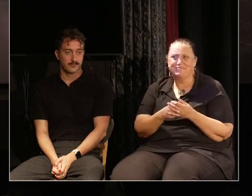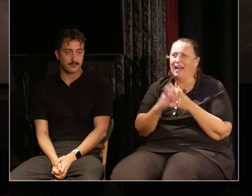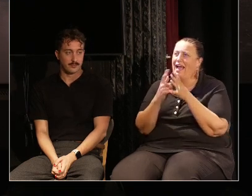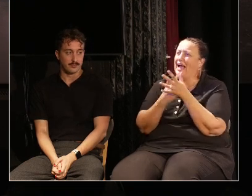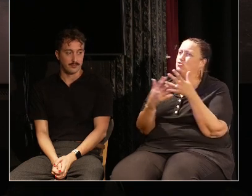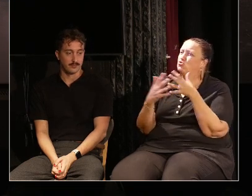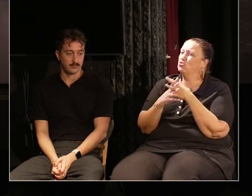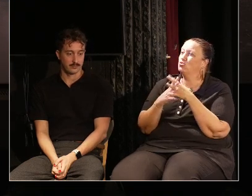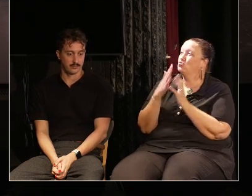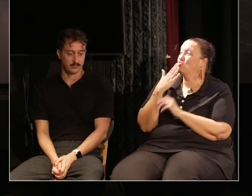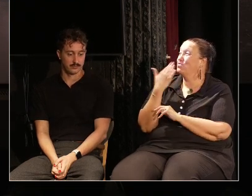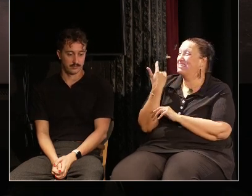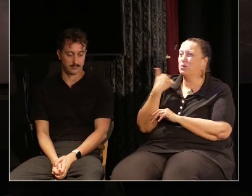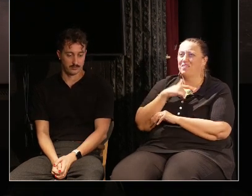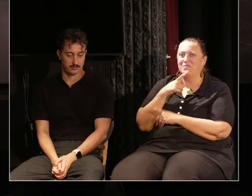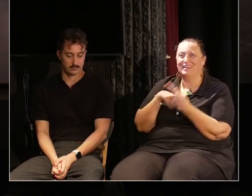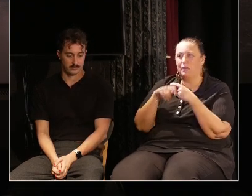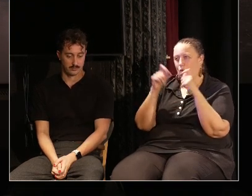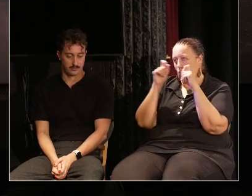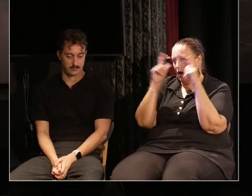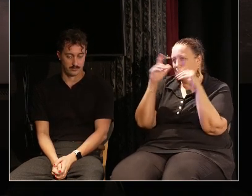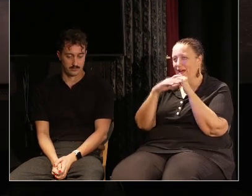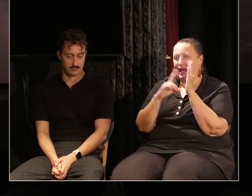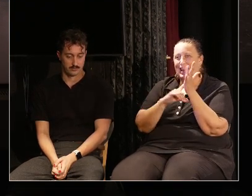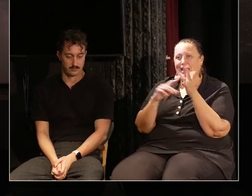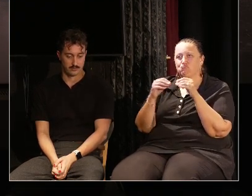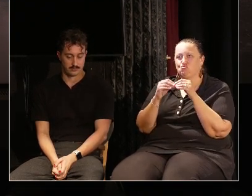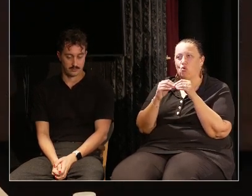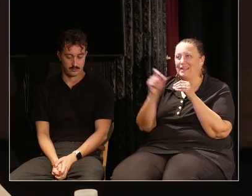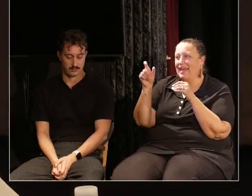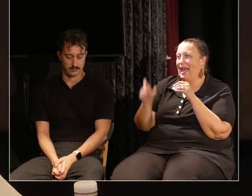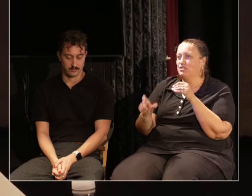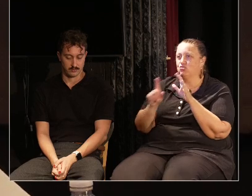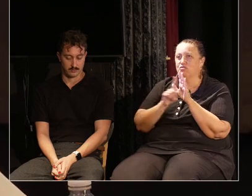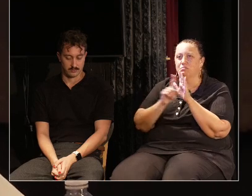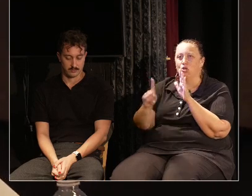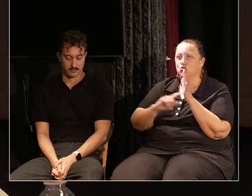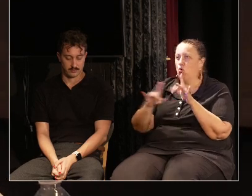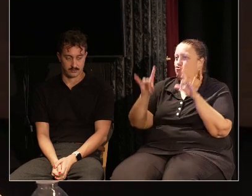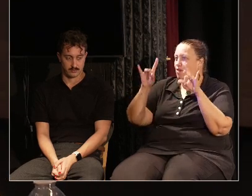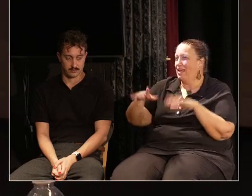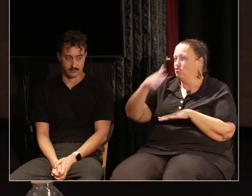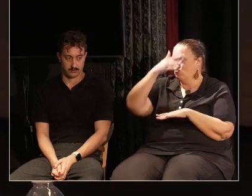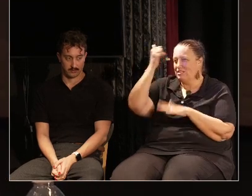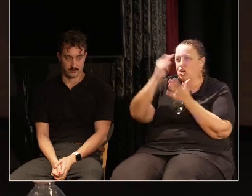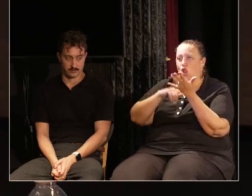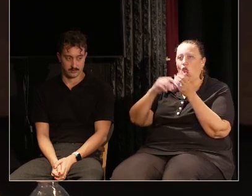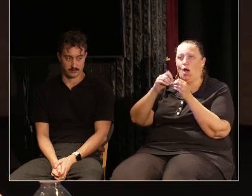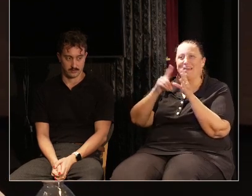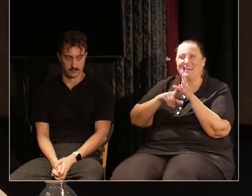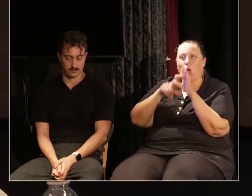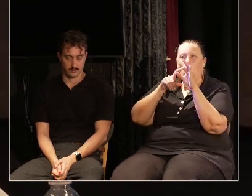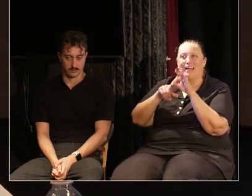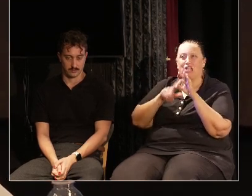Andrew, we've recently become aware of a Liberal candidate response to an Australian Christian lobby questionnaire, which has